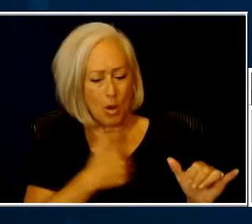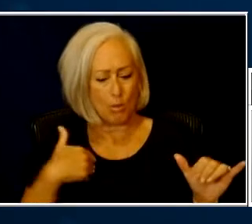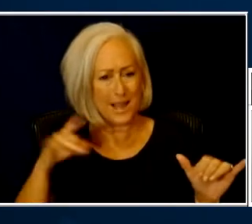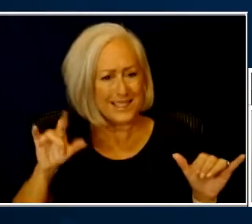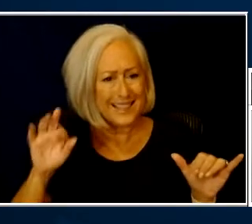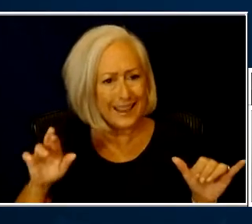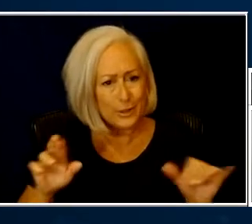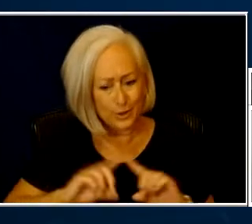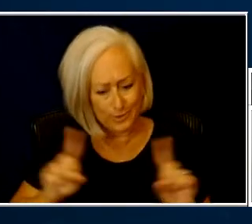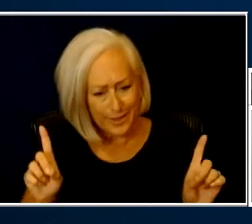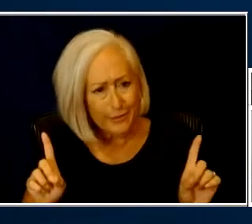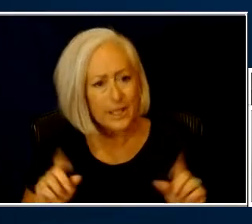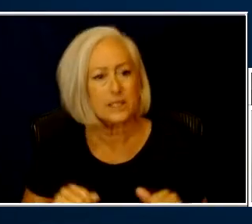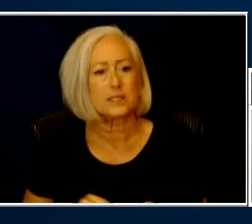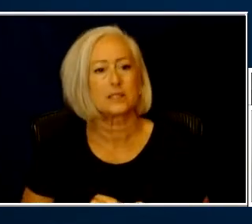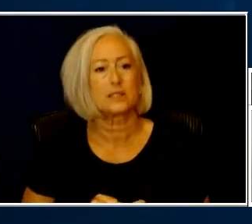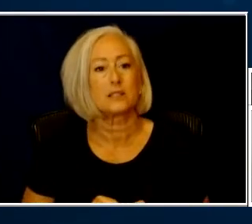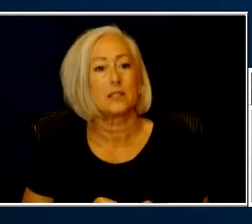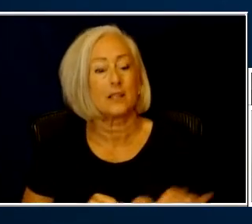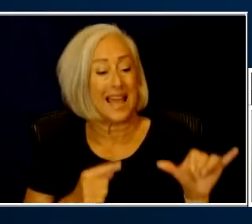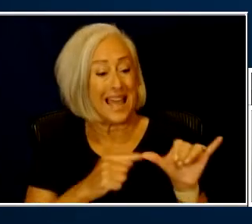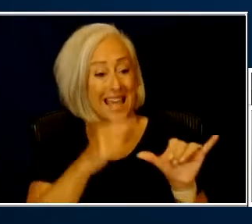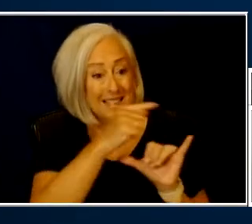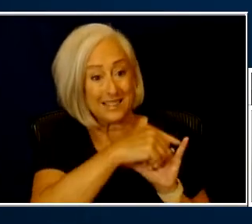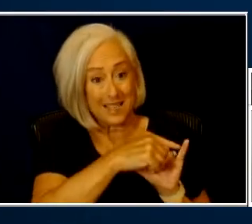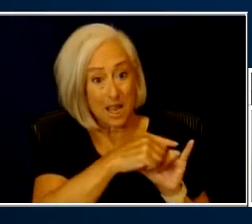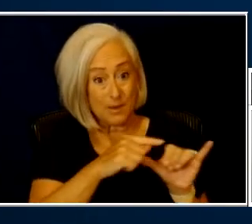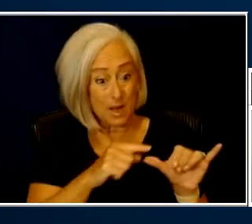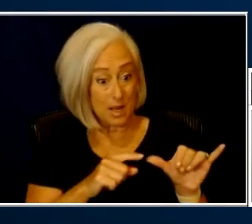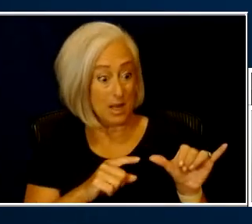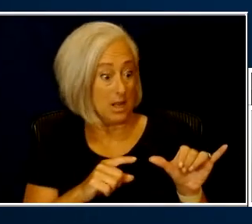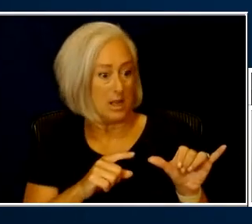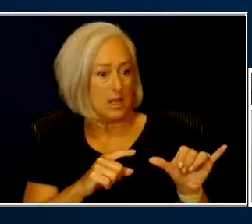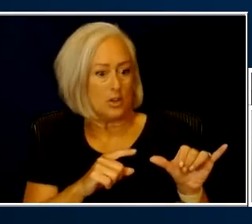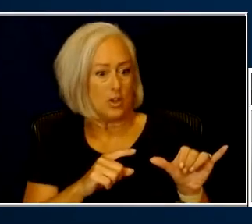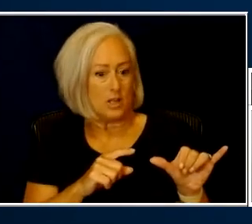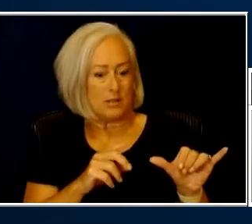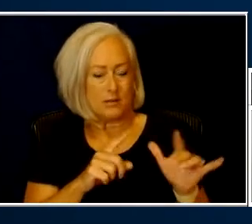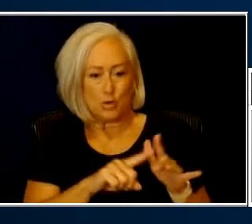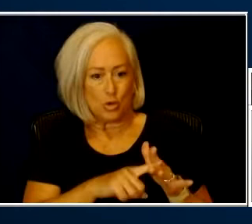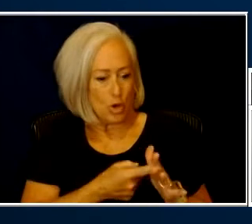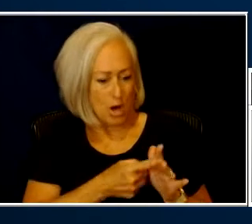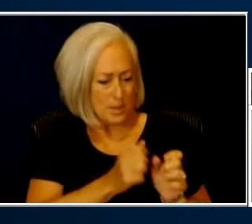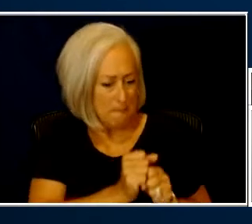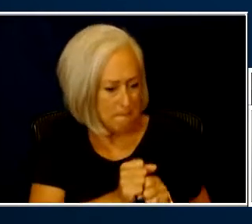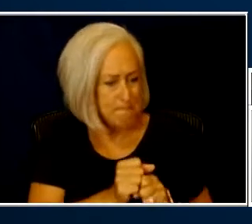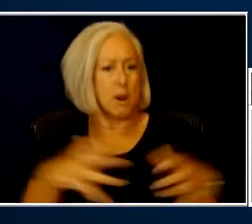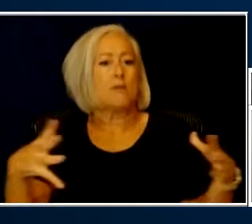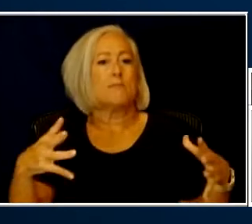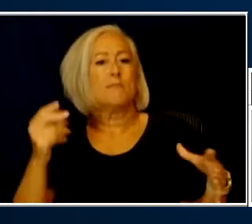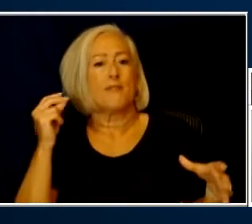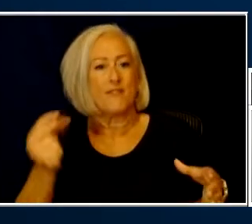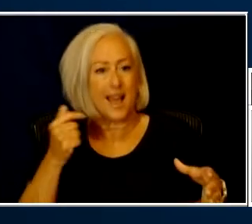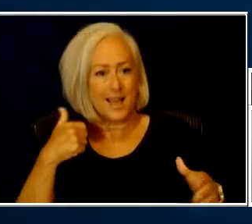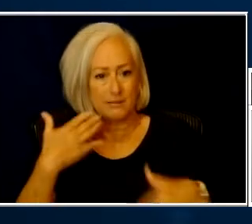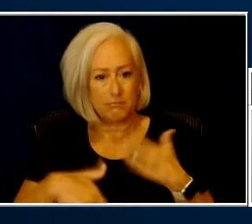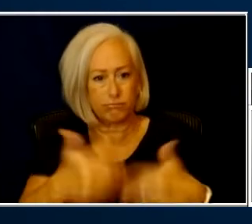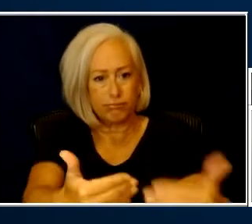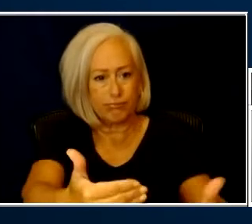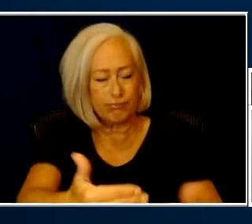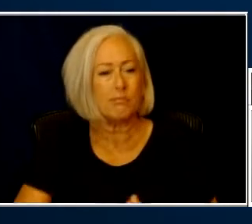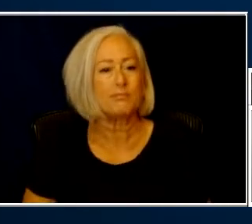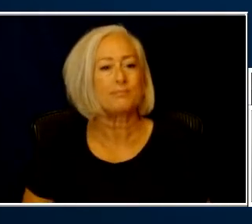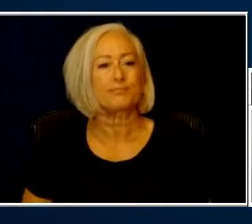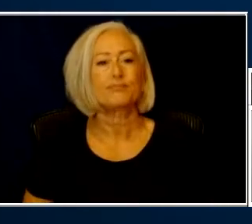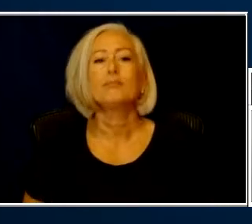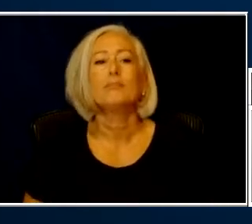times ovarian cancer explodes. It goes from 0 to 100 within several months. And so it's